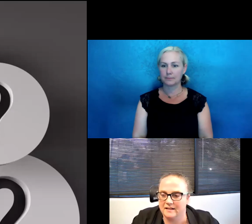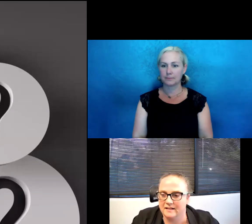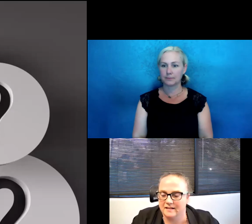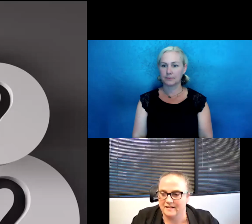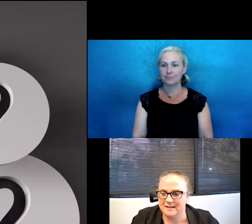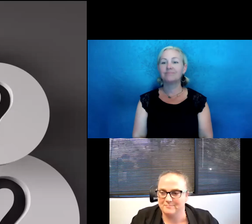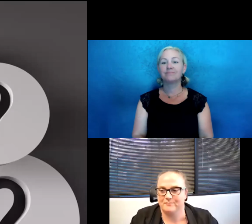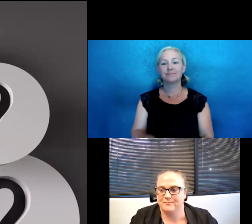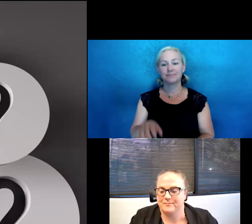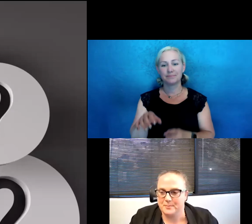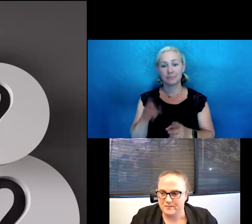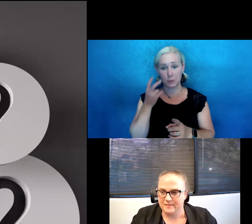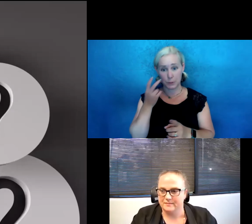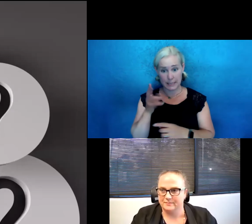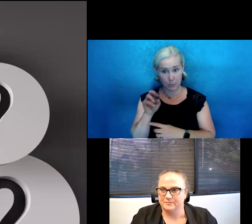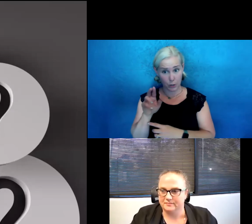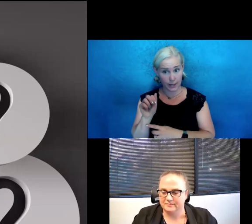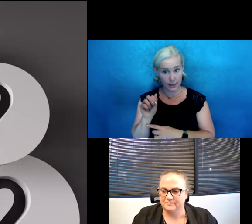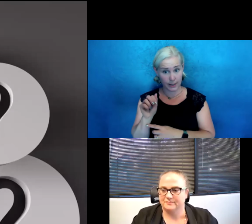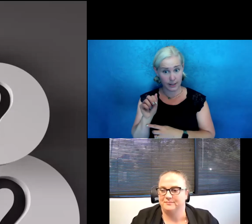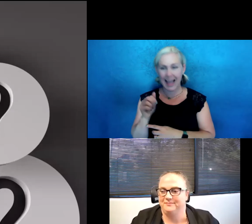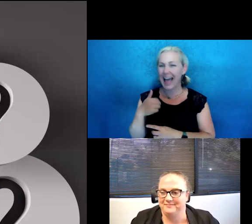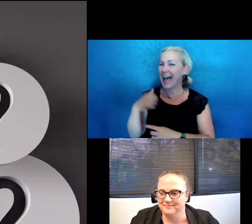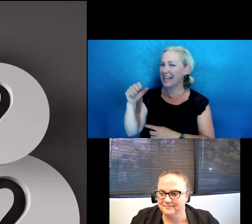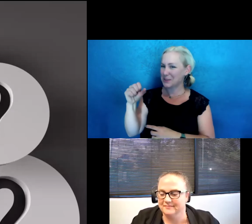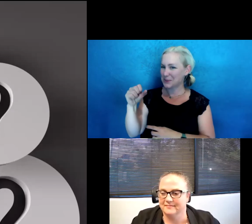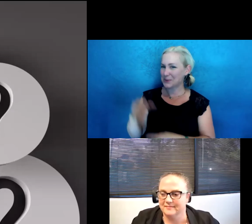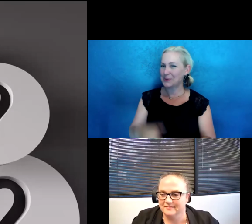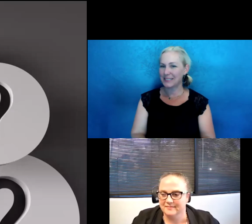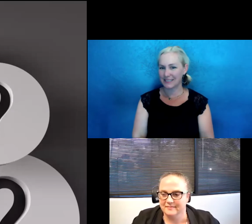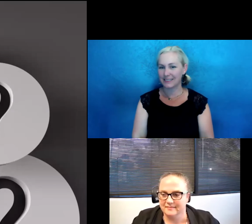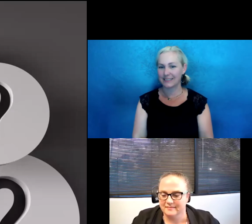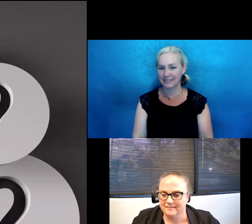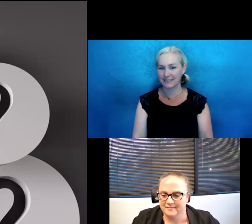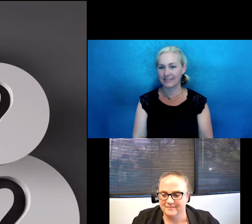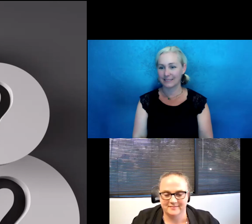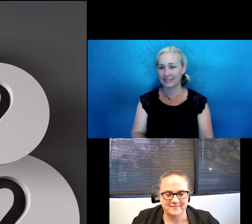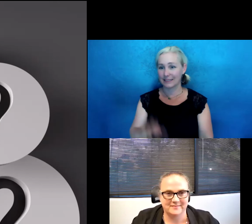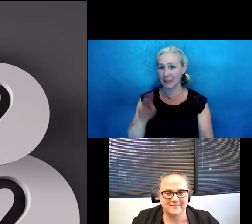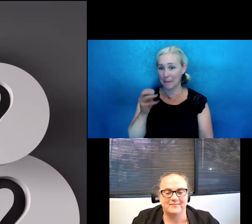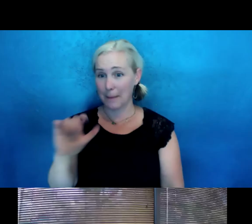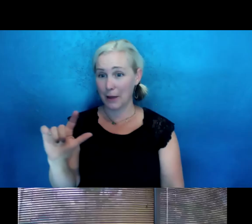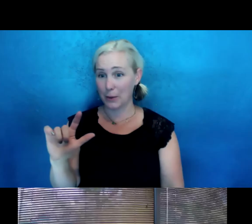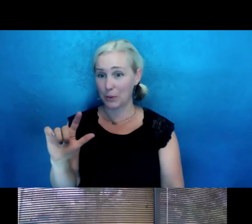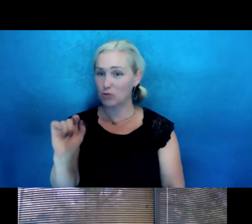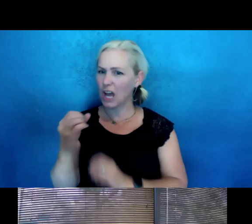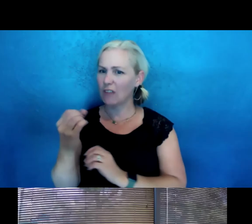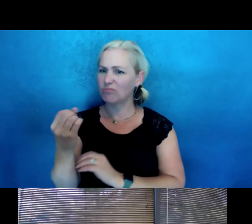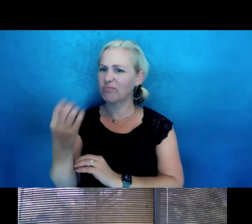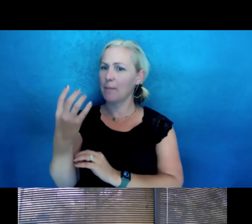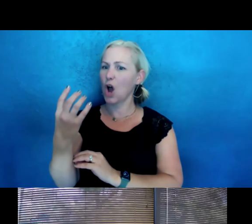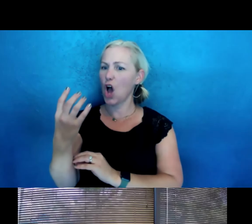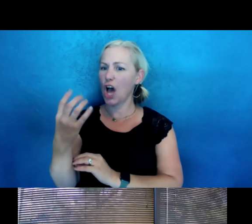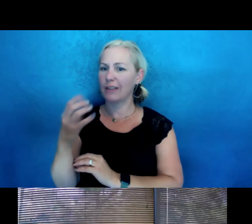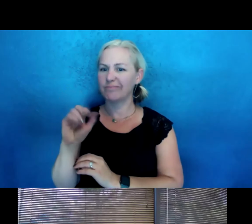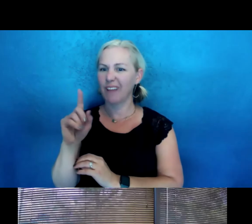There we go. Do you see him, Maria? I do. Michael, you should be able to turn your camera on, turn your audio on,